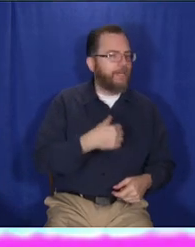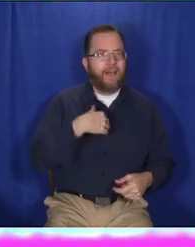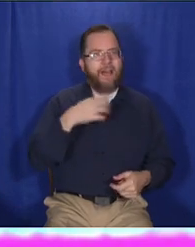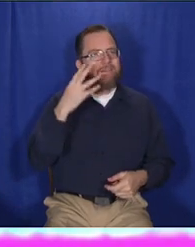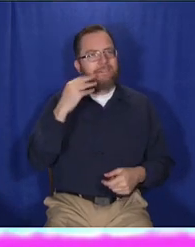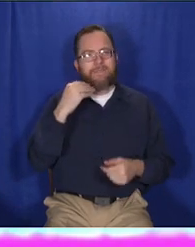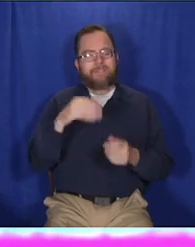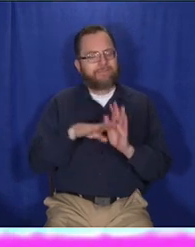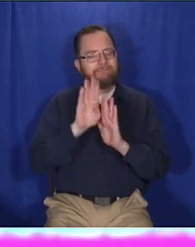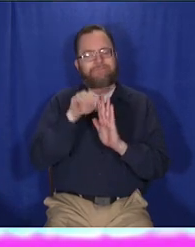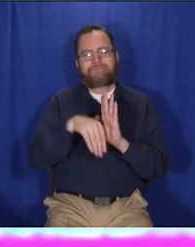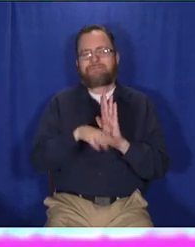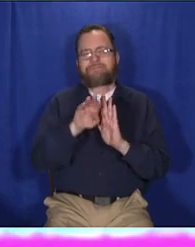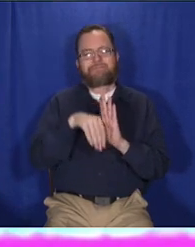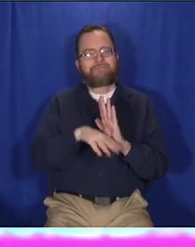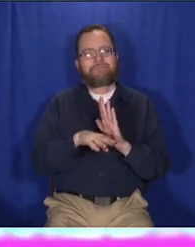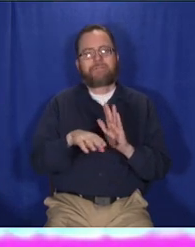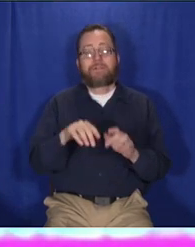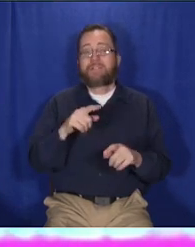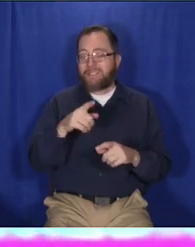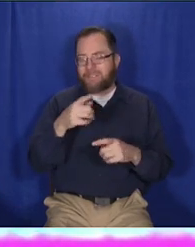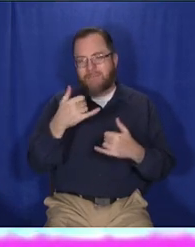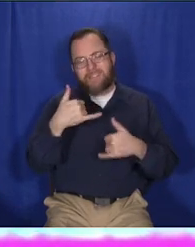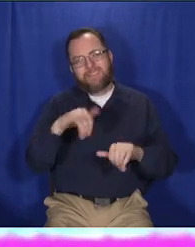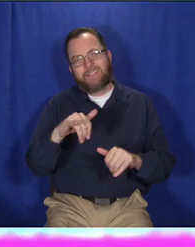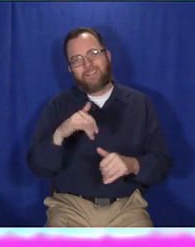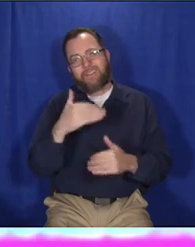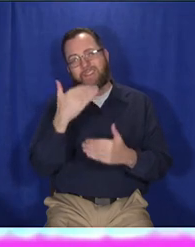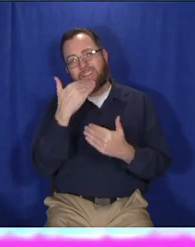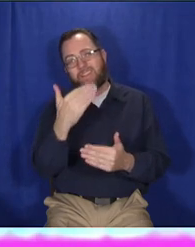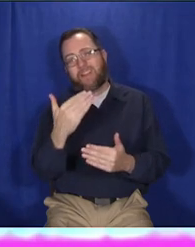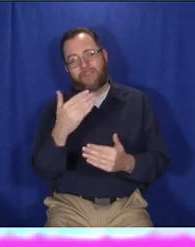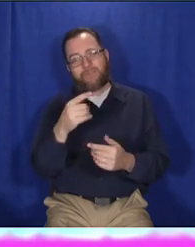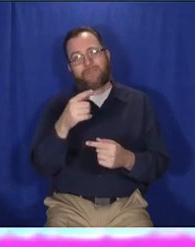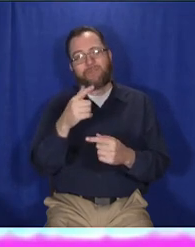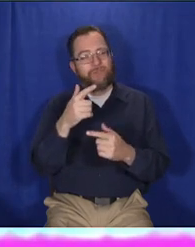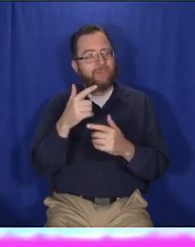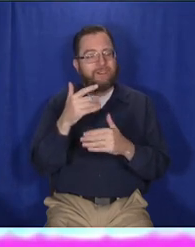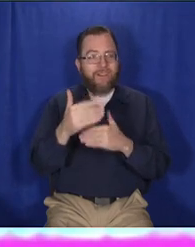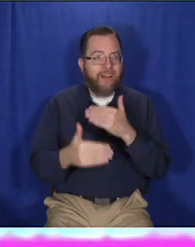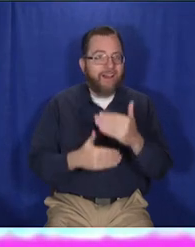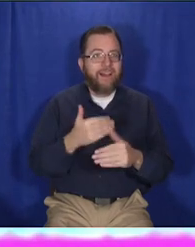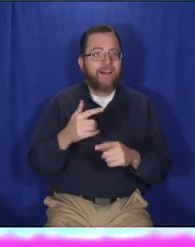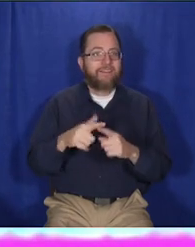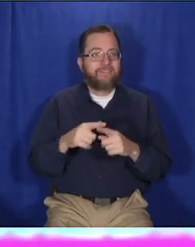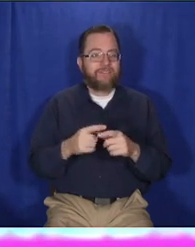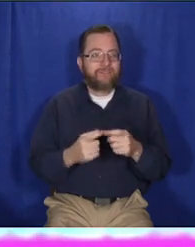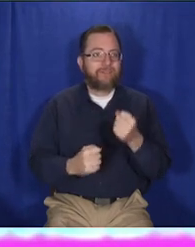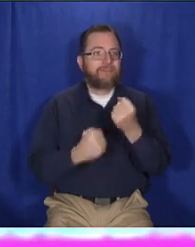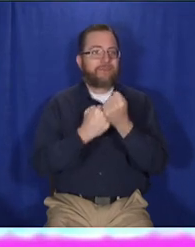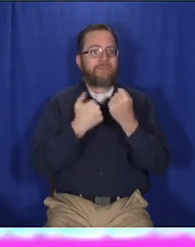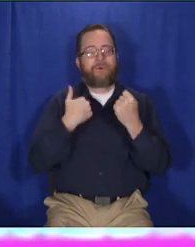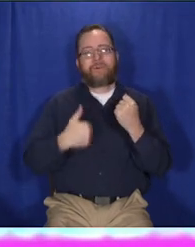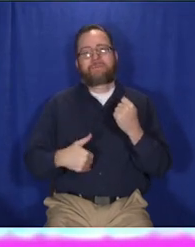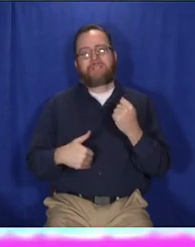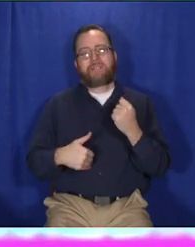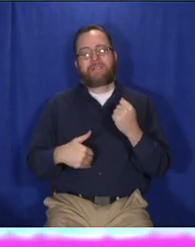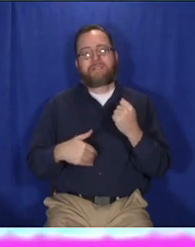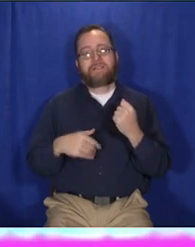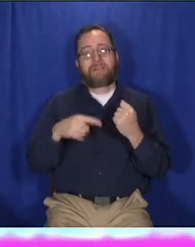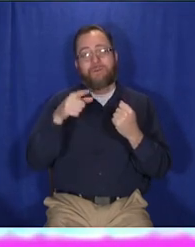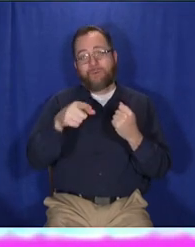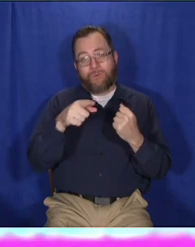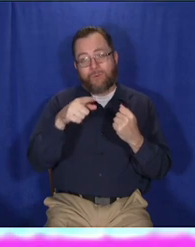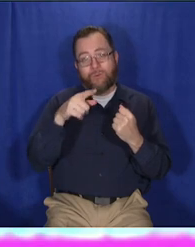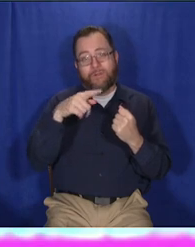me. Yet it was kind of you to share my trouble. And you Philippians yourselves know that in the beginning of